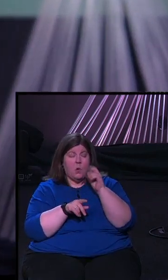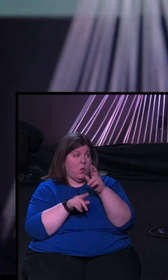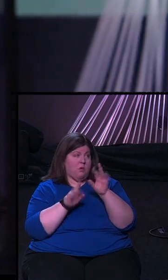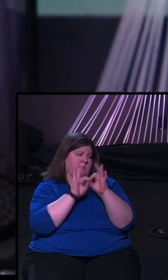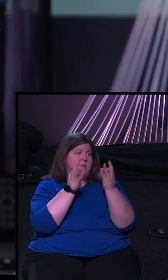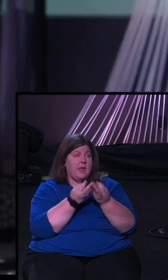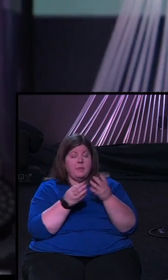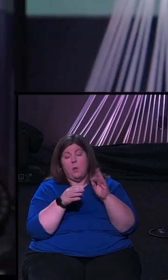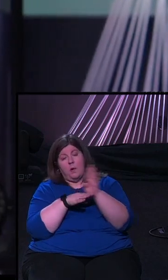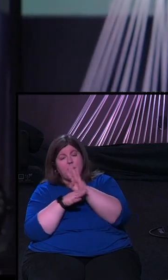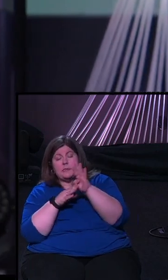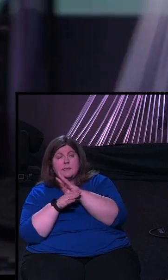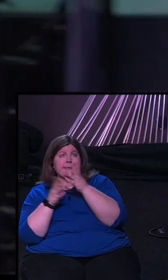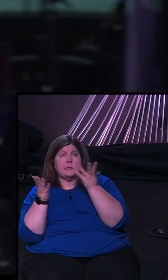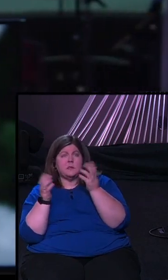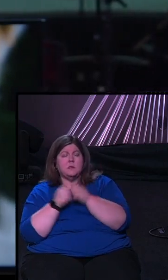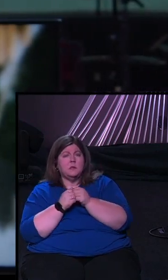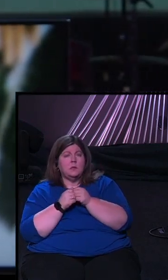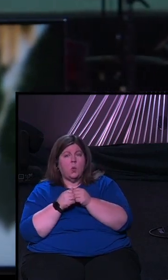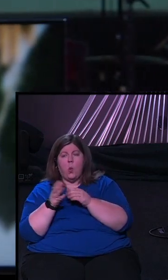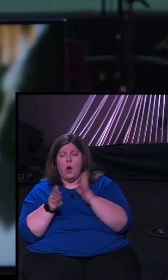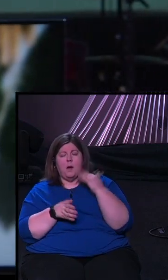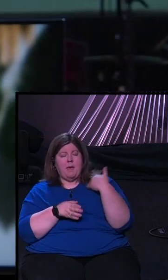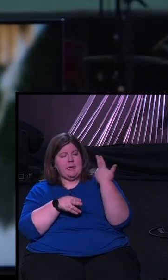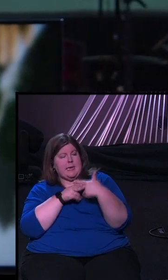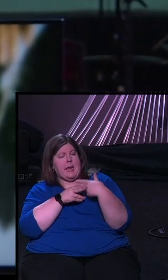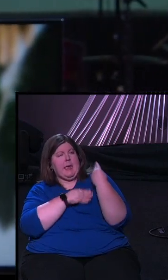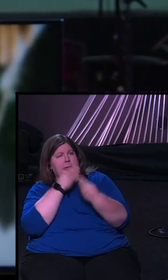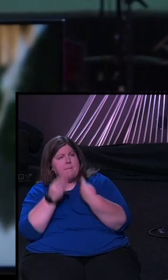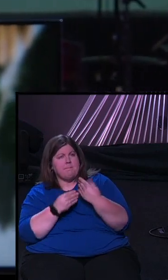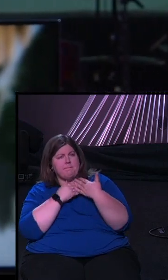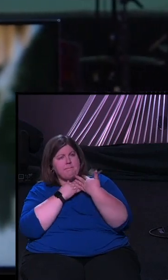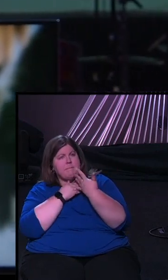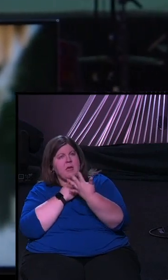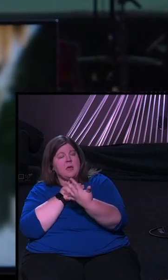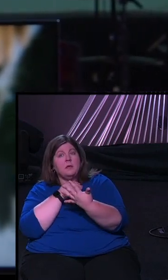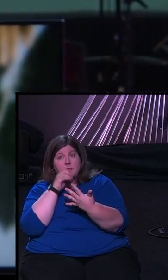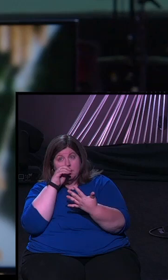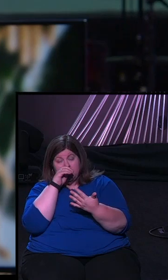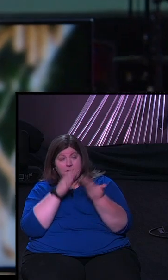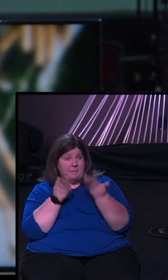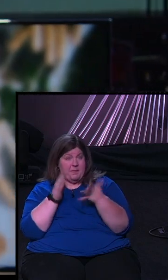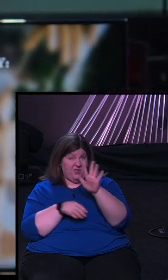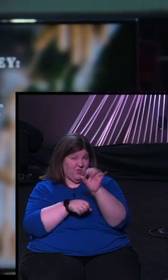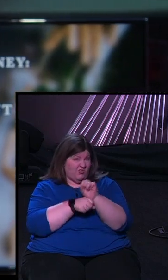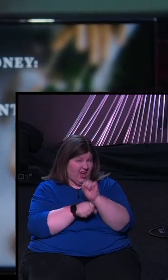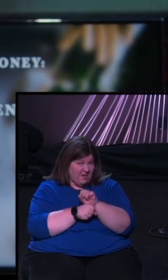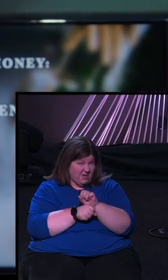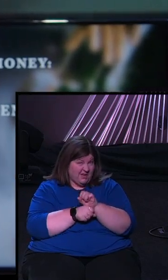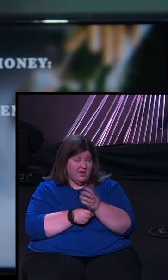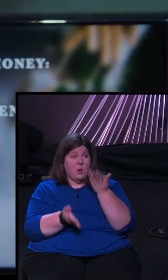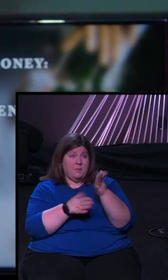family or part of a legacy, right? A legacy of people. Maybe for you it's the workplace or